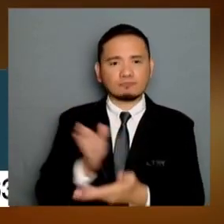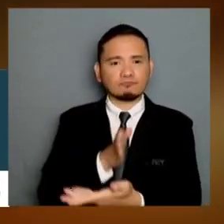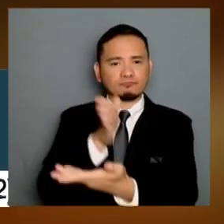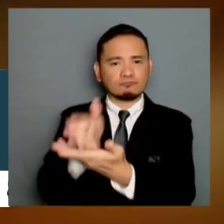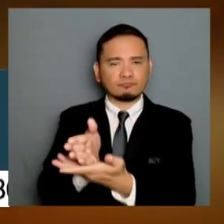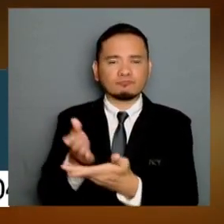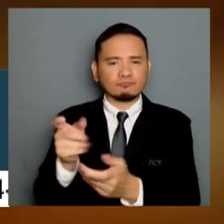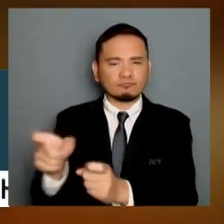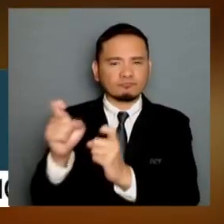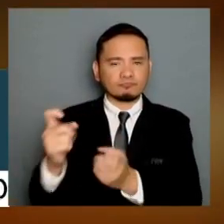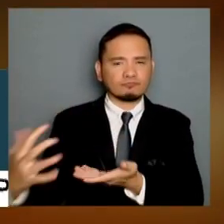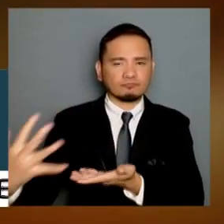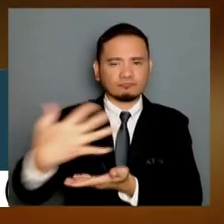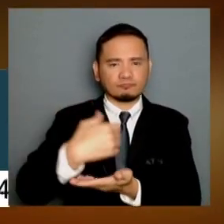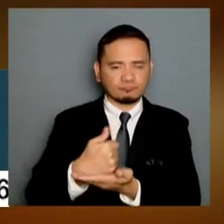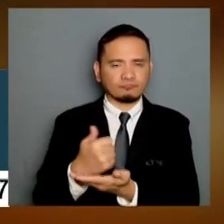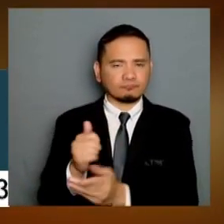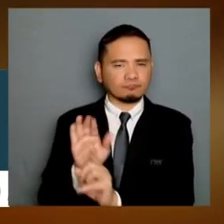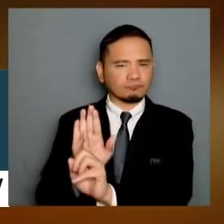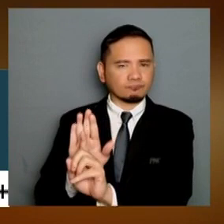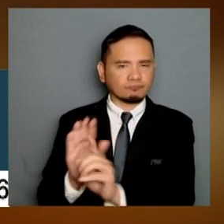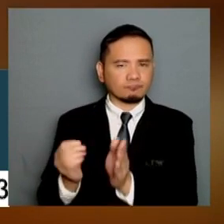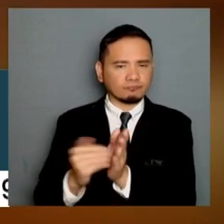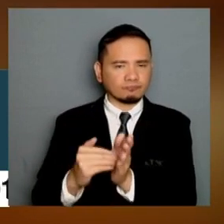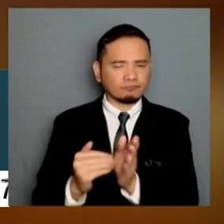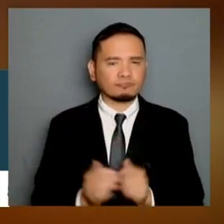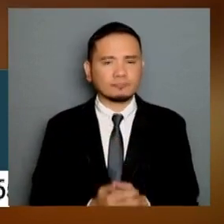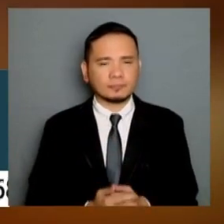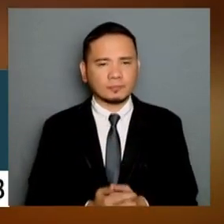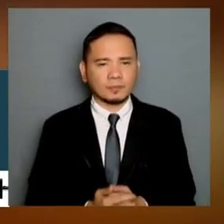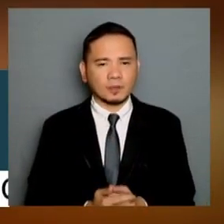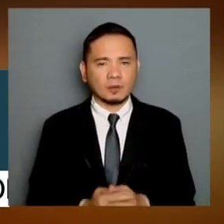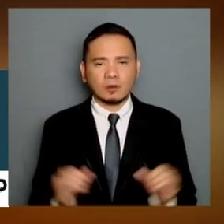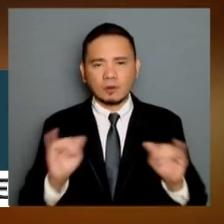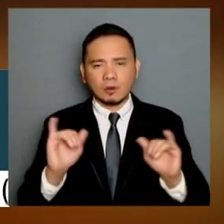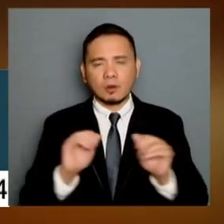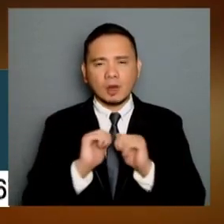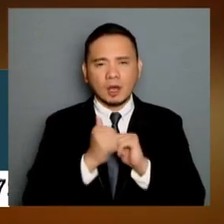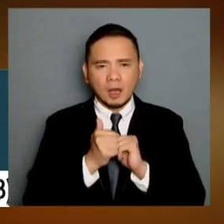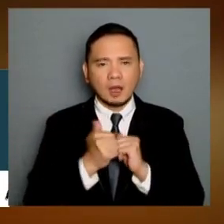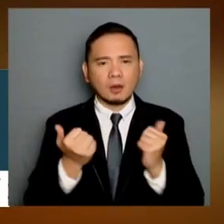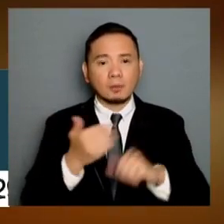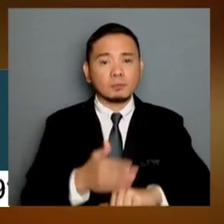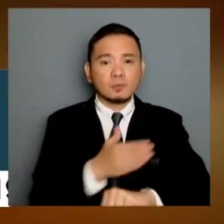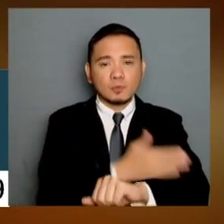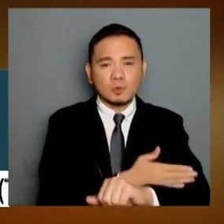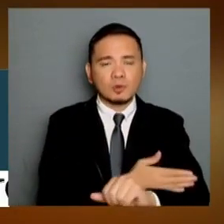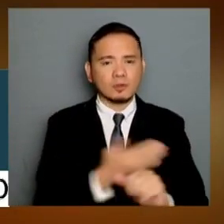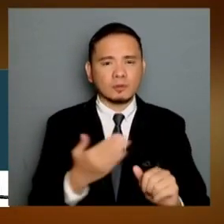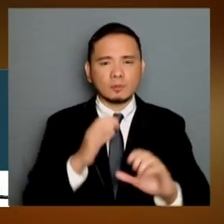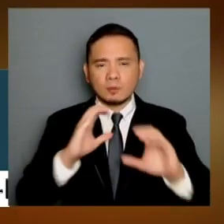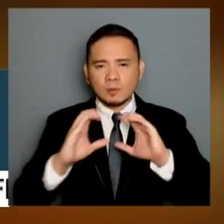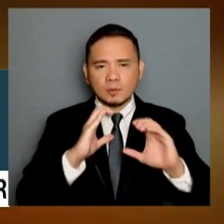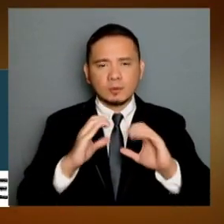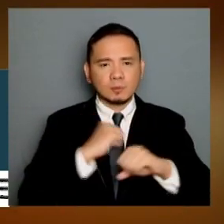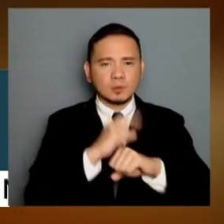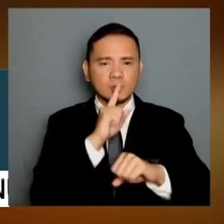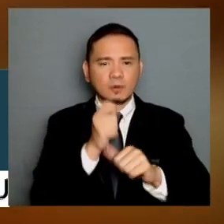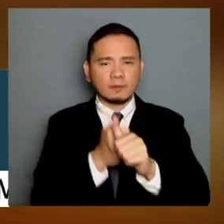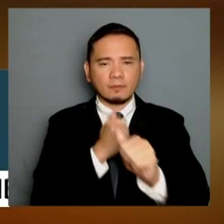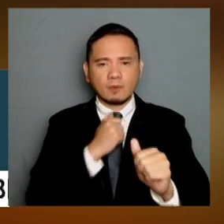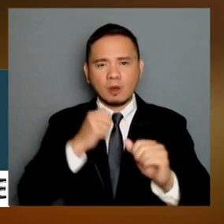also discussed what we can do to move forward to avoid any possible mistakes, misunderstandings that could